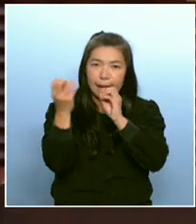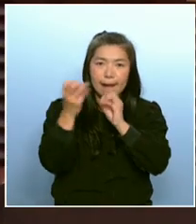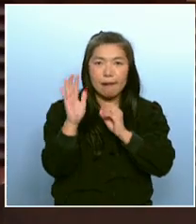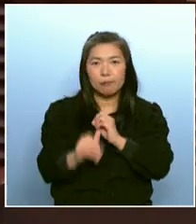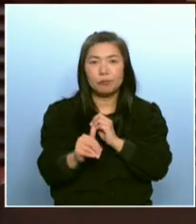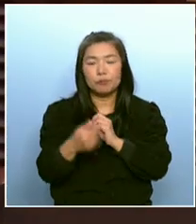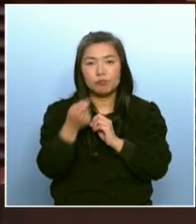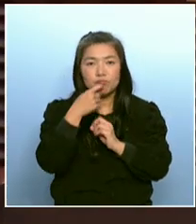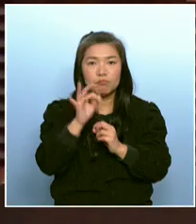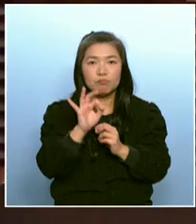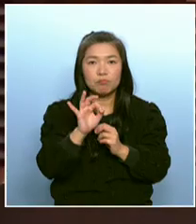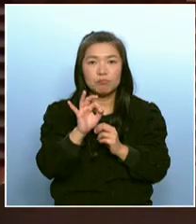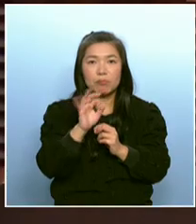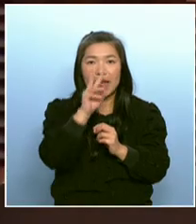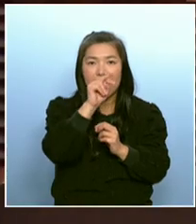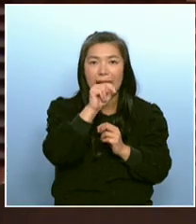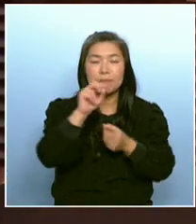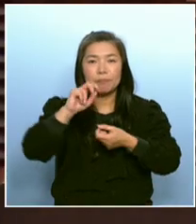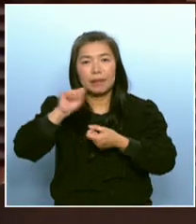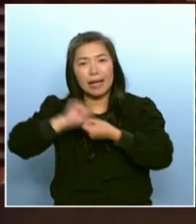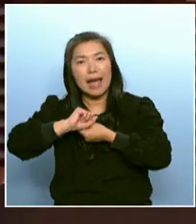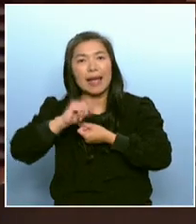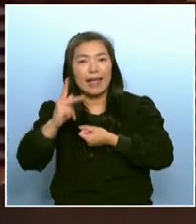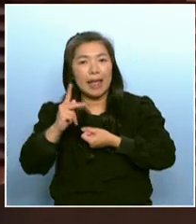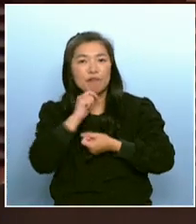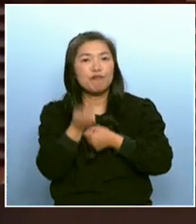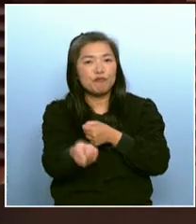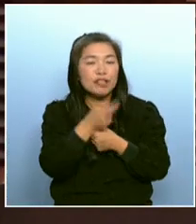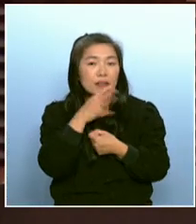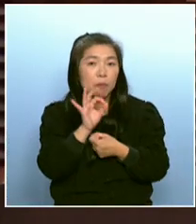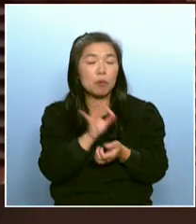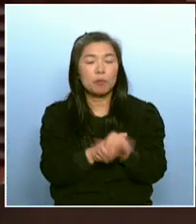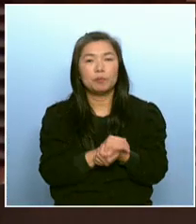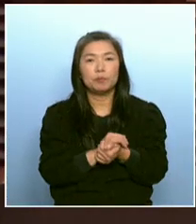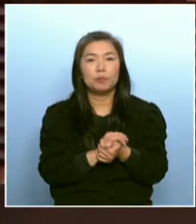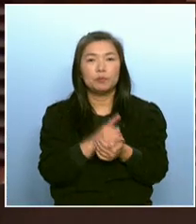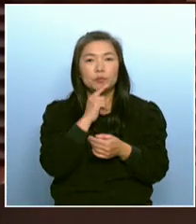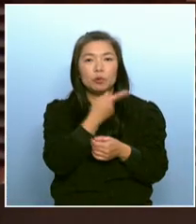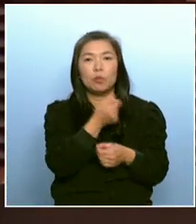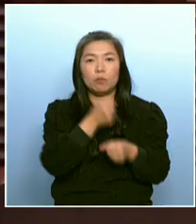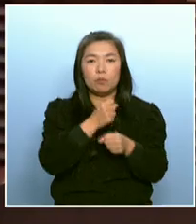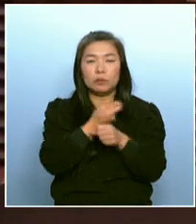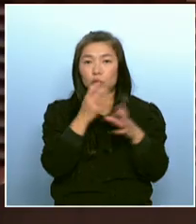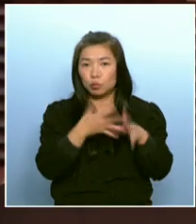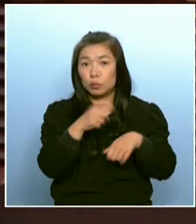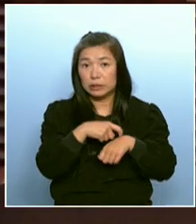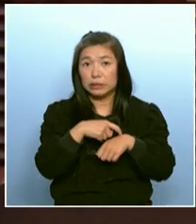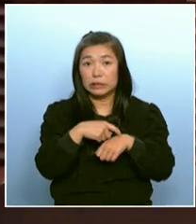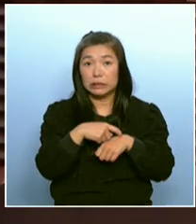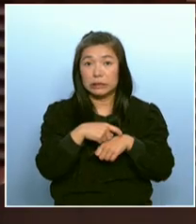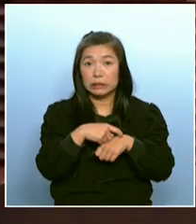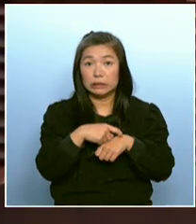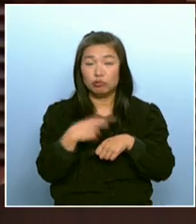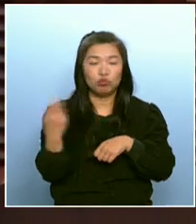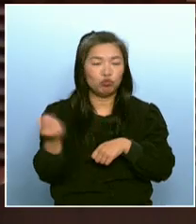information because this is under the purview of Education Bureau. We will see if there are other facilities